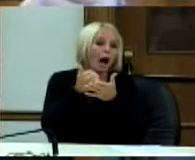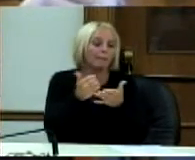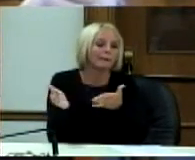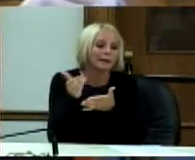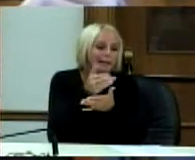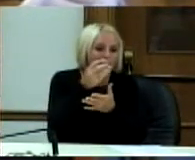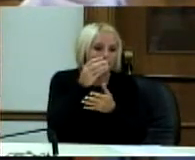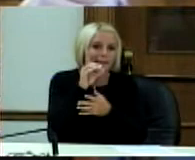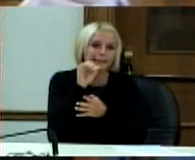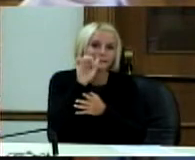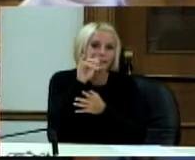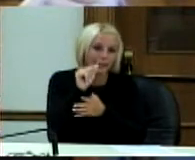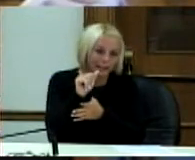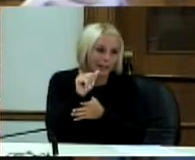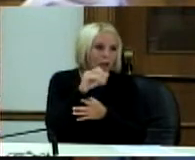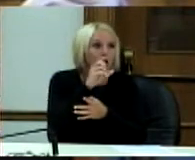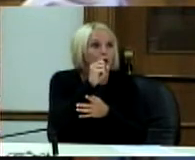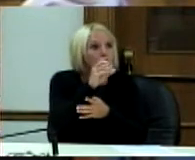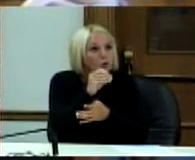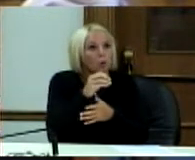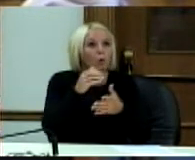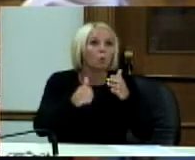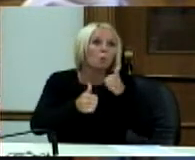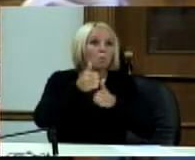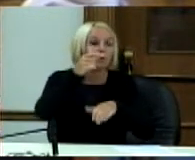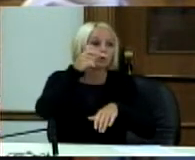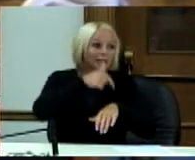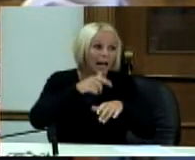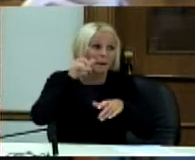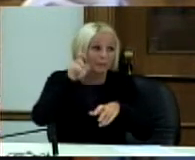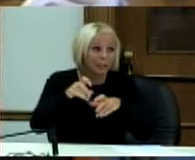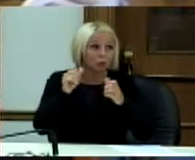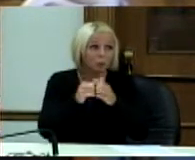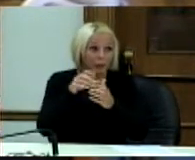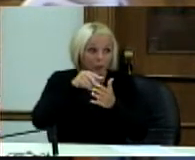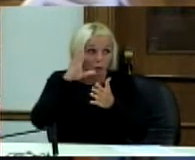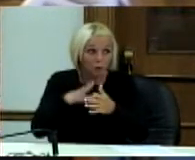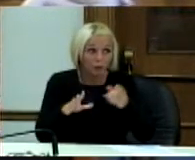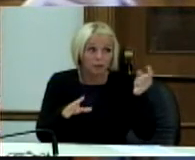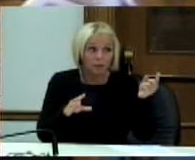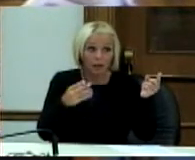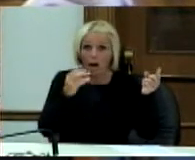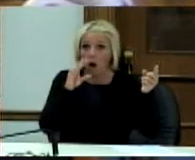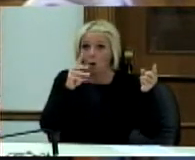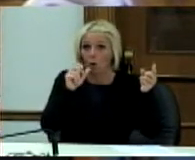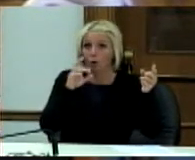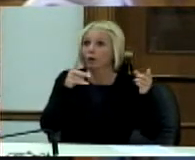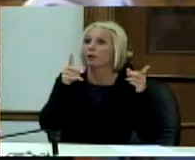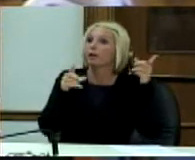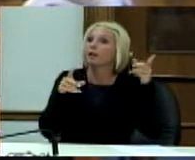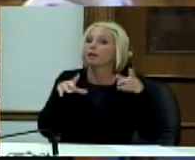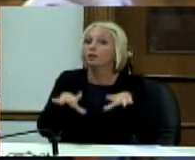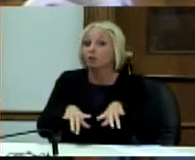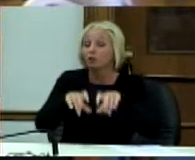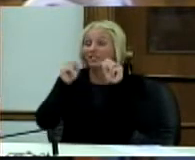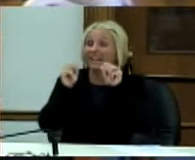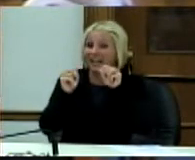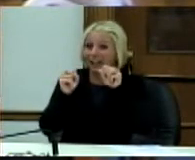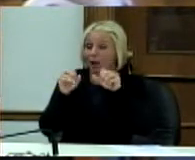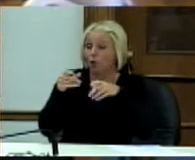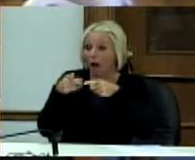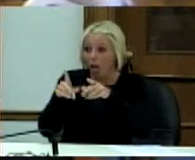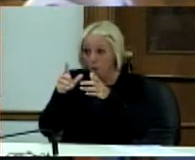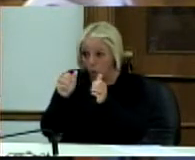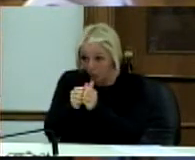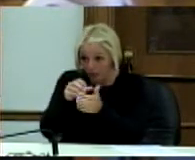data. So most of their time has to be with students. They're taking the data while they're with the students? While they're with